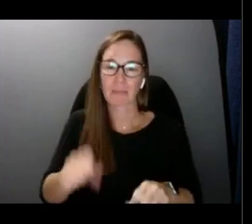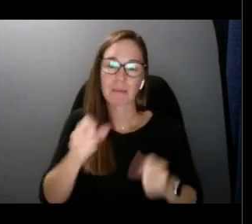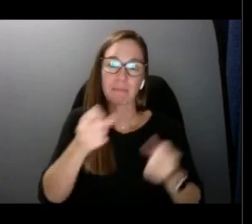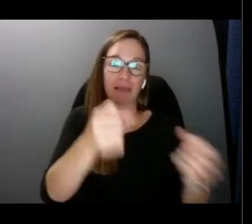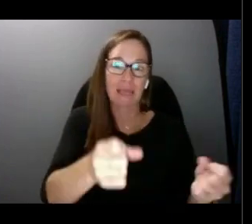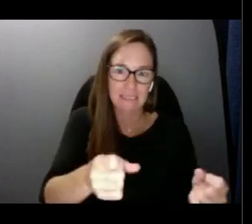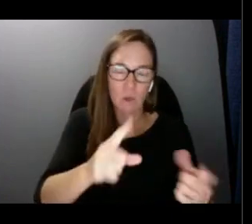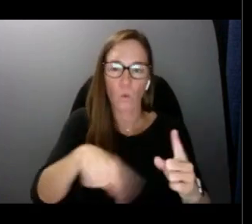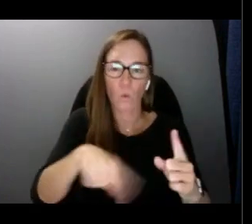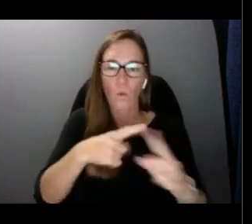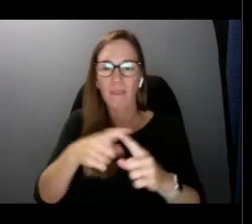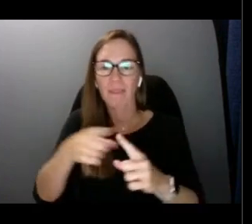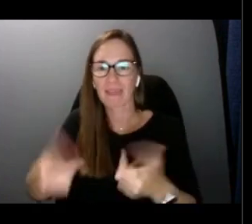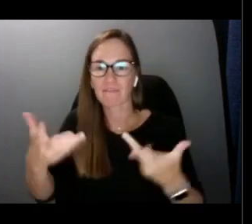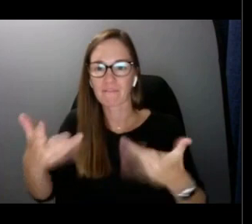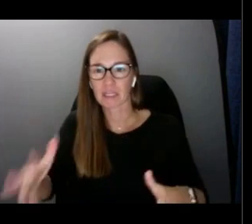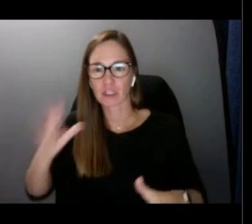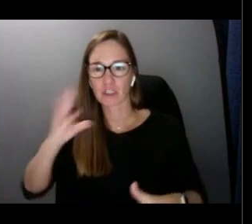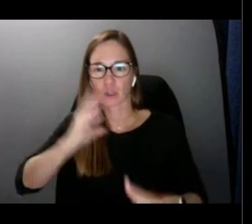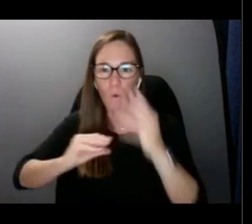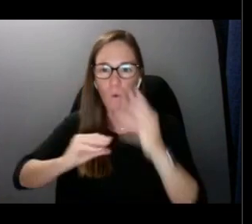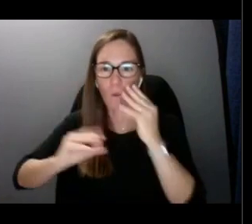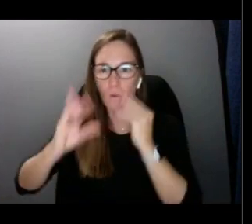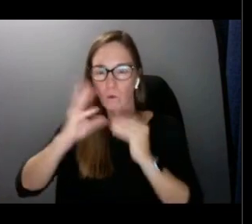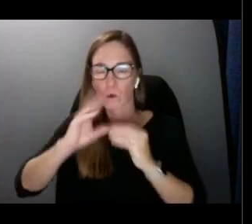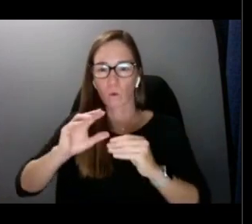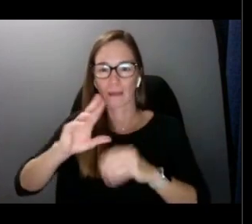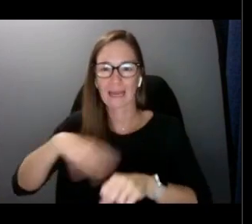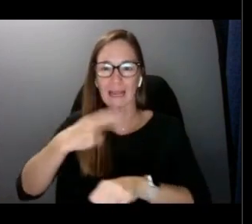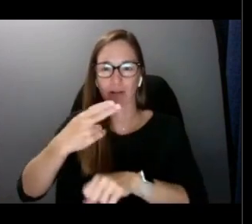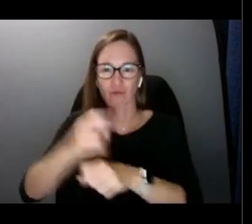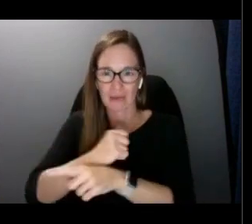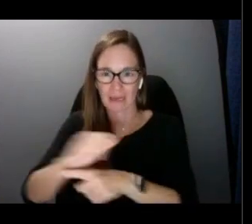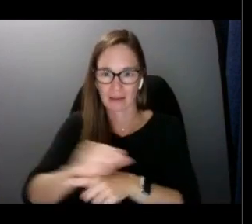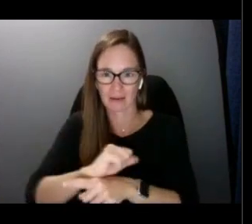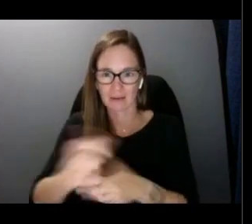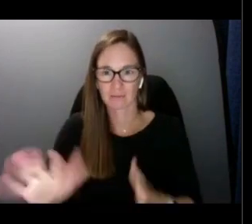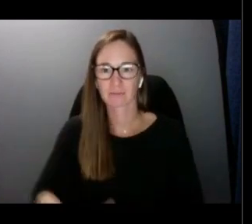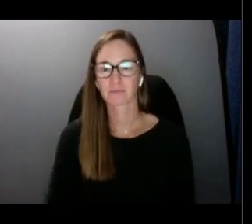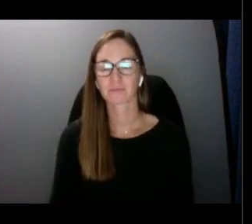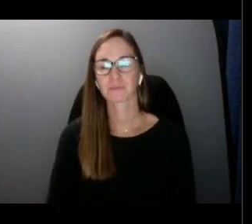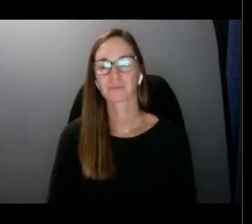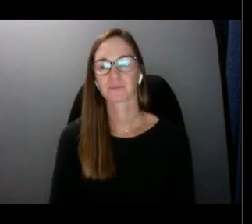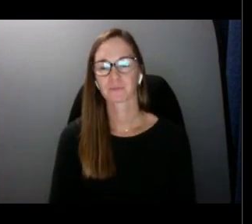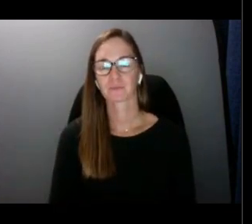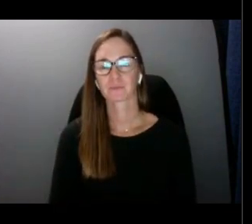they go through an implemented training.